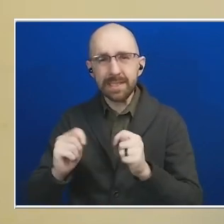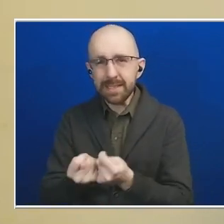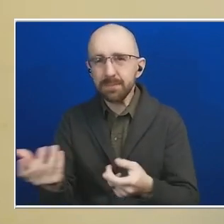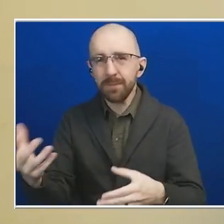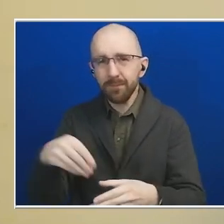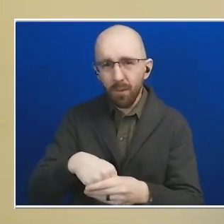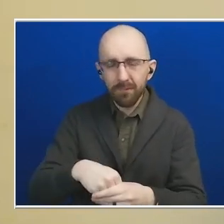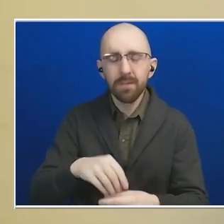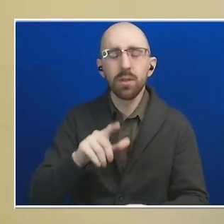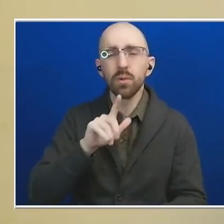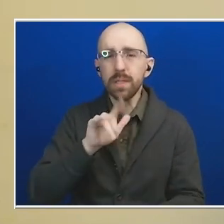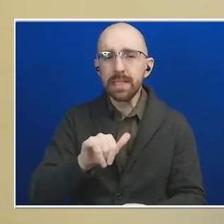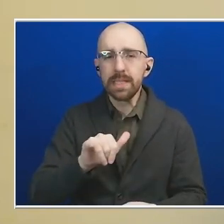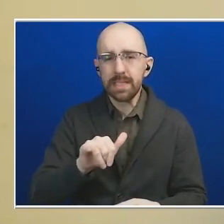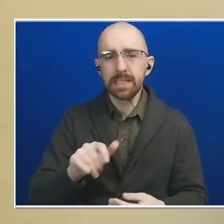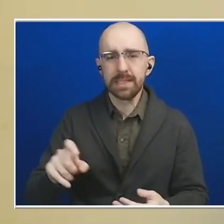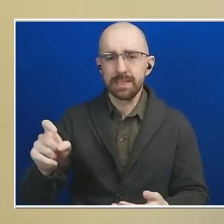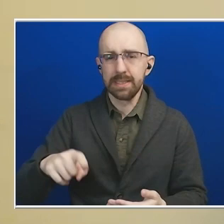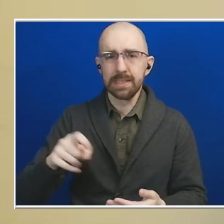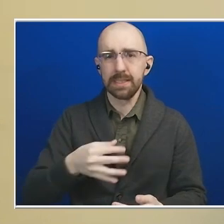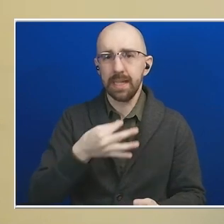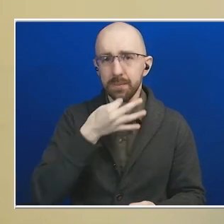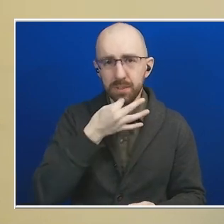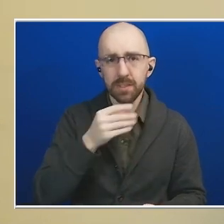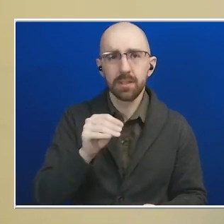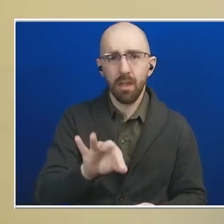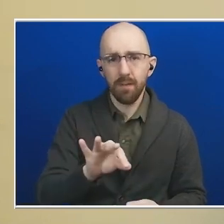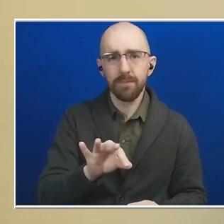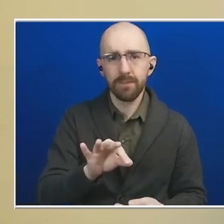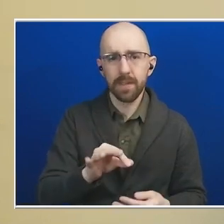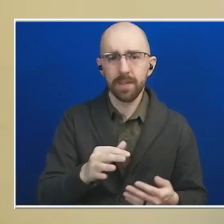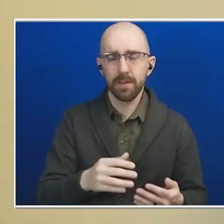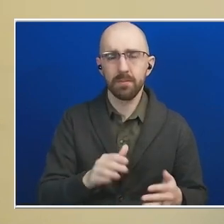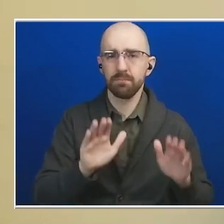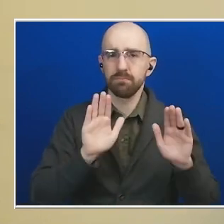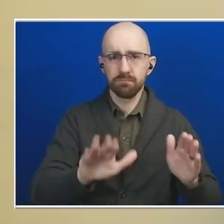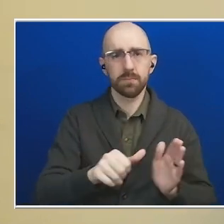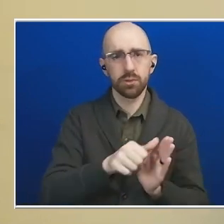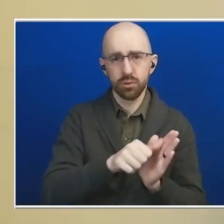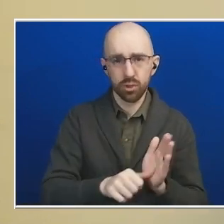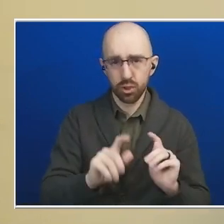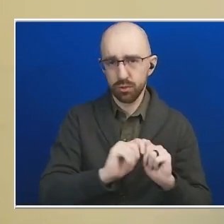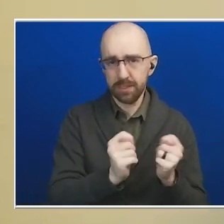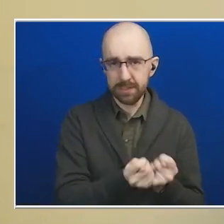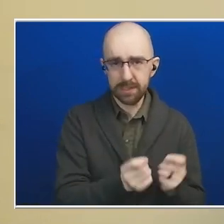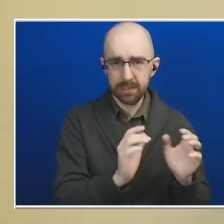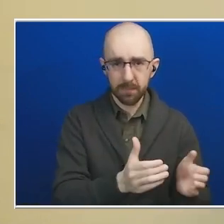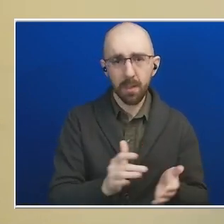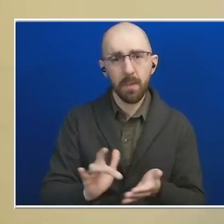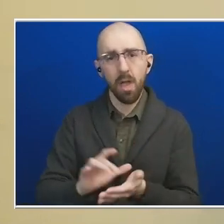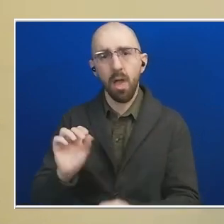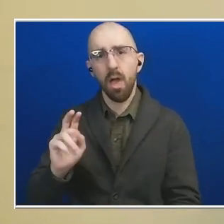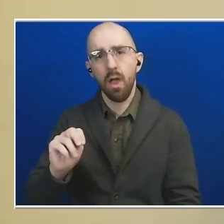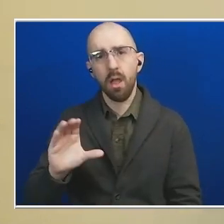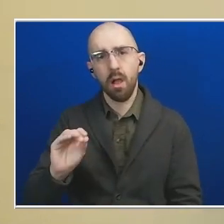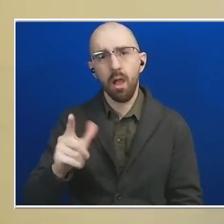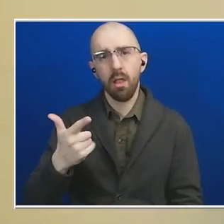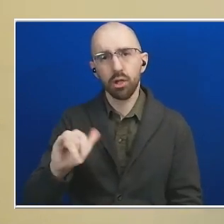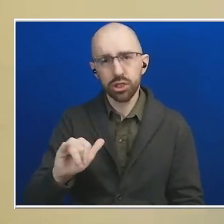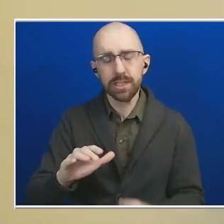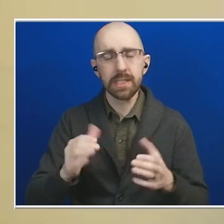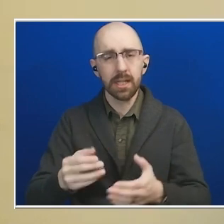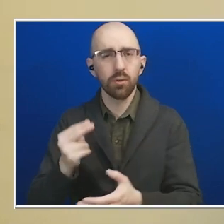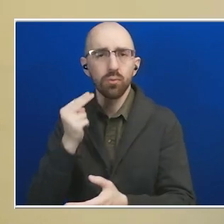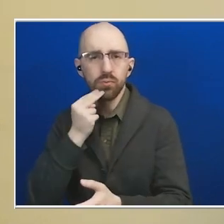really needs the expertise of a wonderful surgery team, a medical oncology team, nutritional team. So there's a